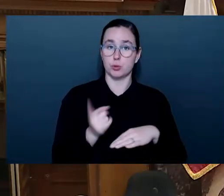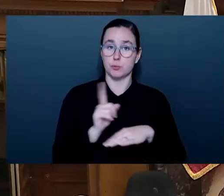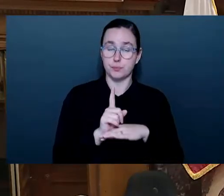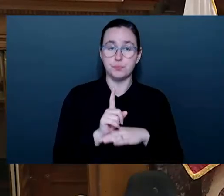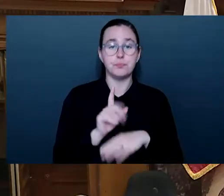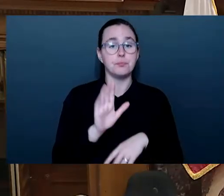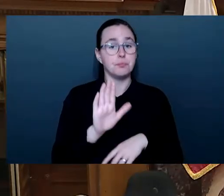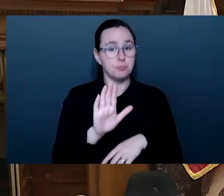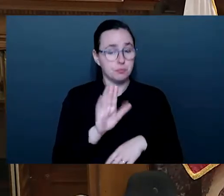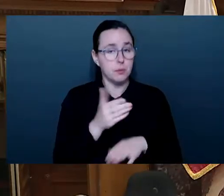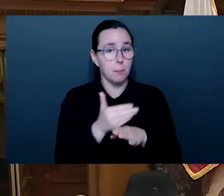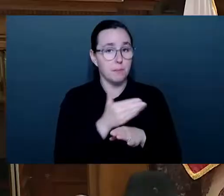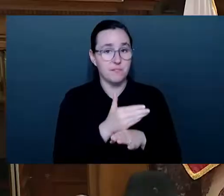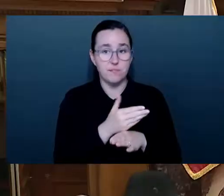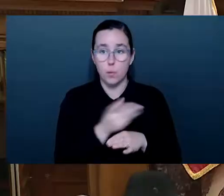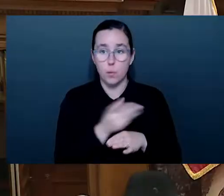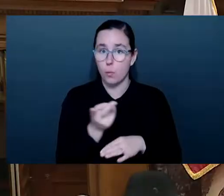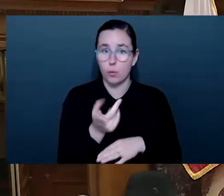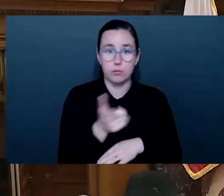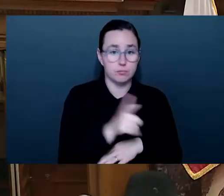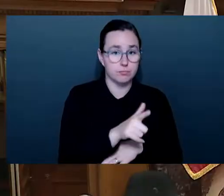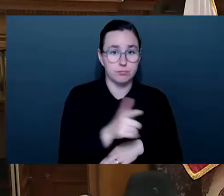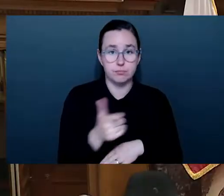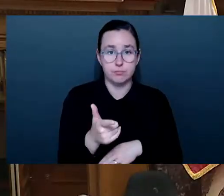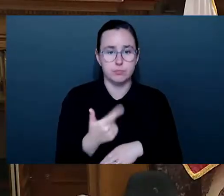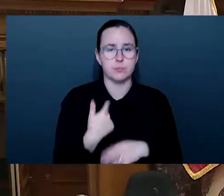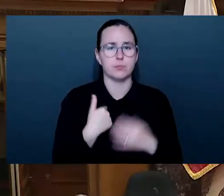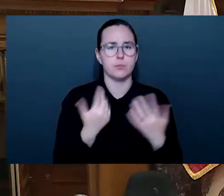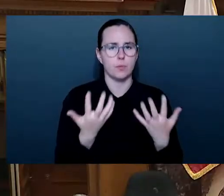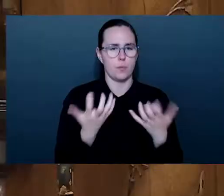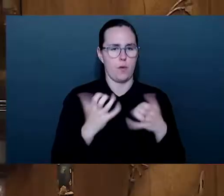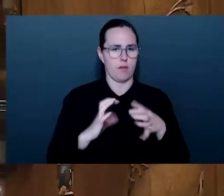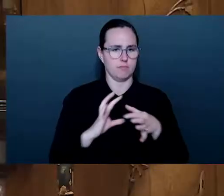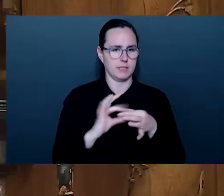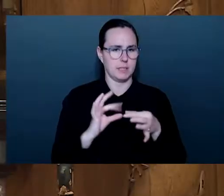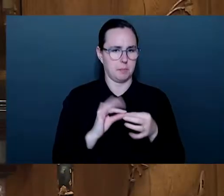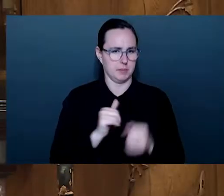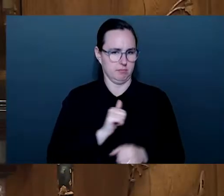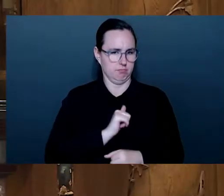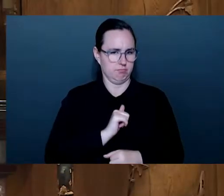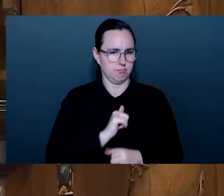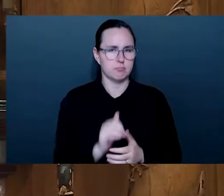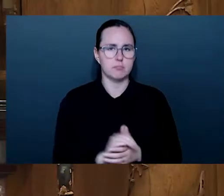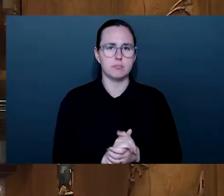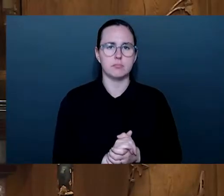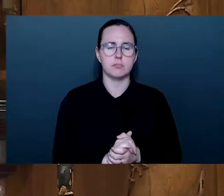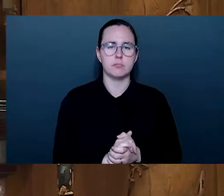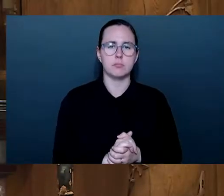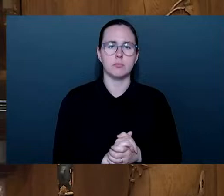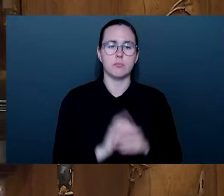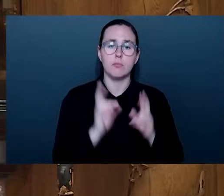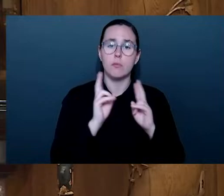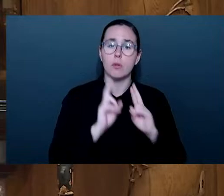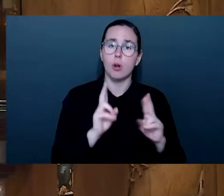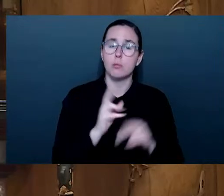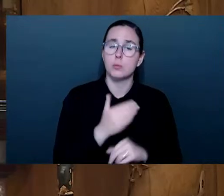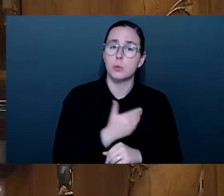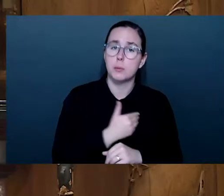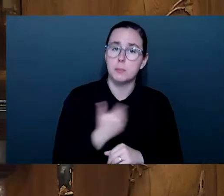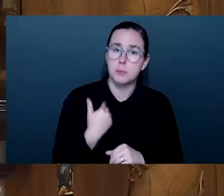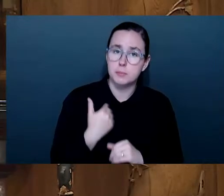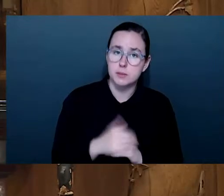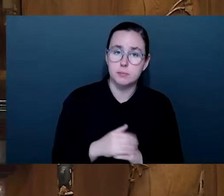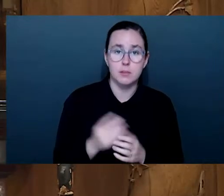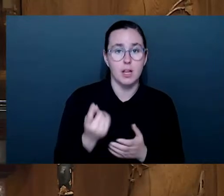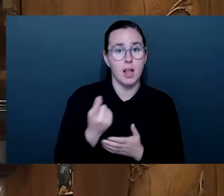going to make a statement. Honorable members, last week, the Chair made a commitment to return to the House with